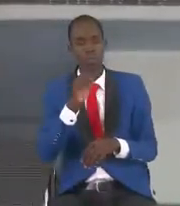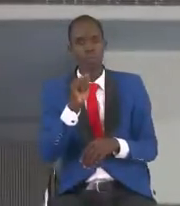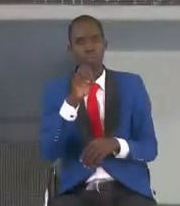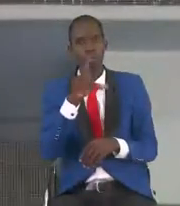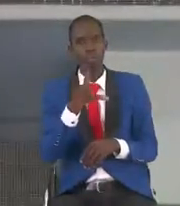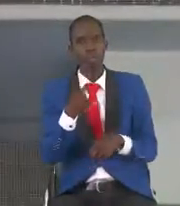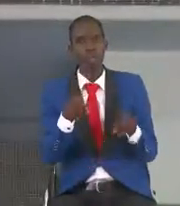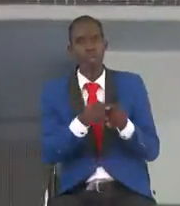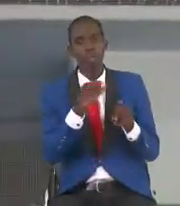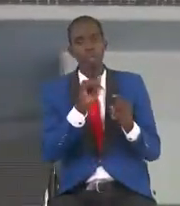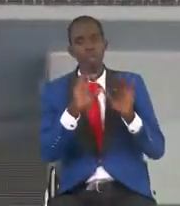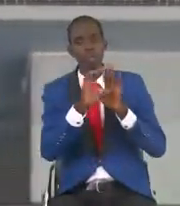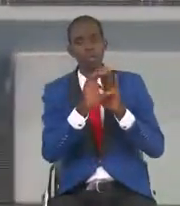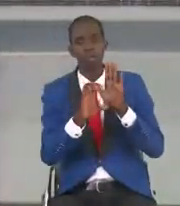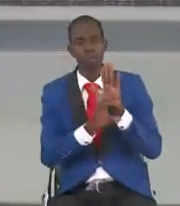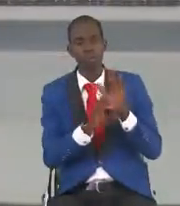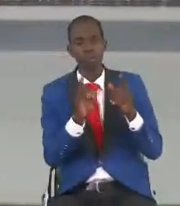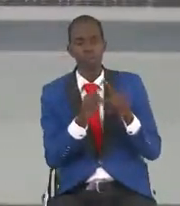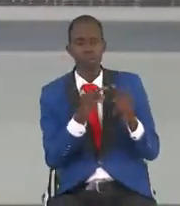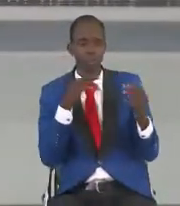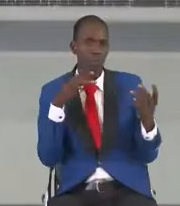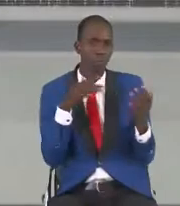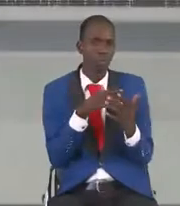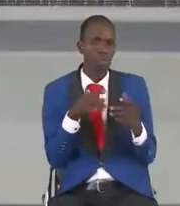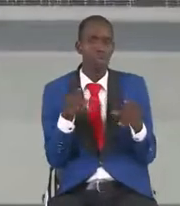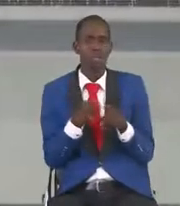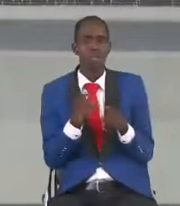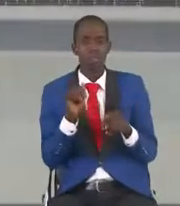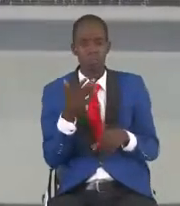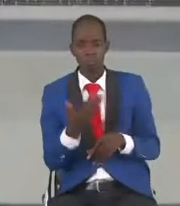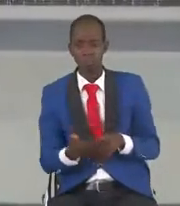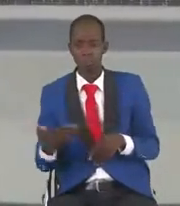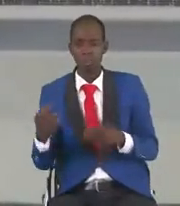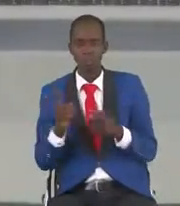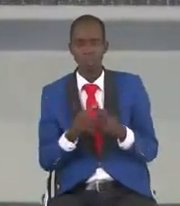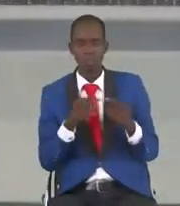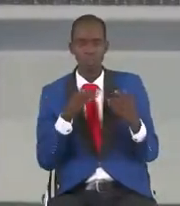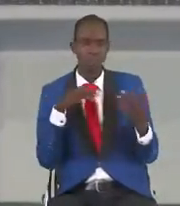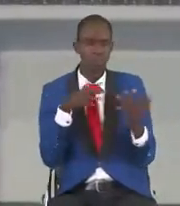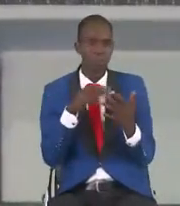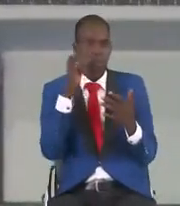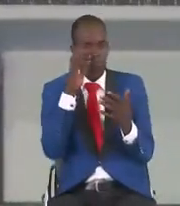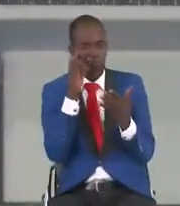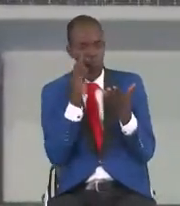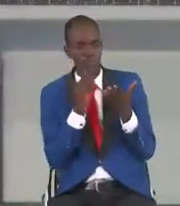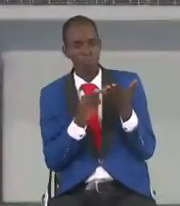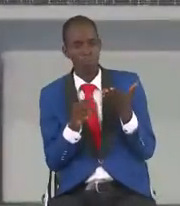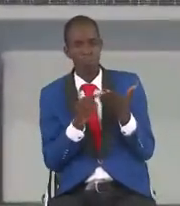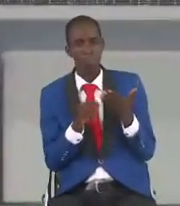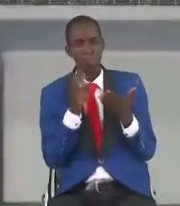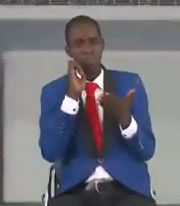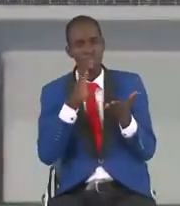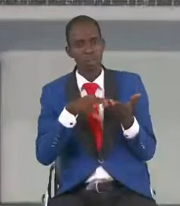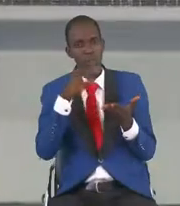study, as material to study. He observed, he learned, he